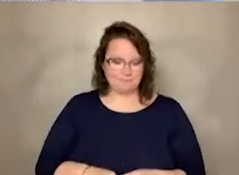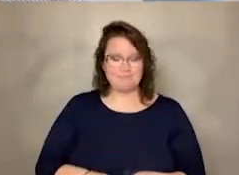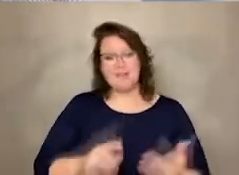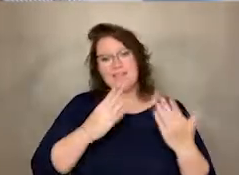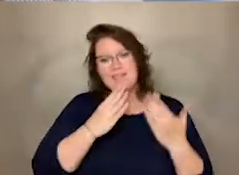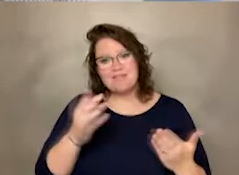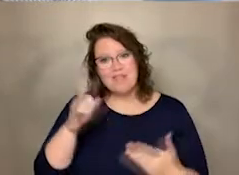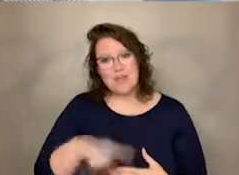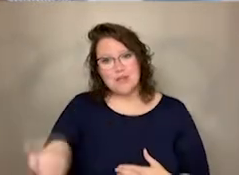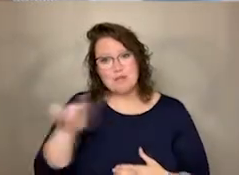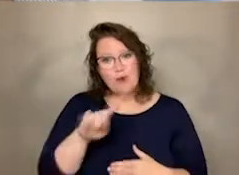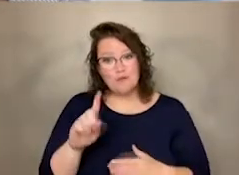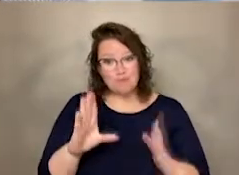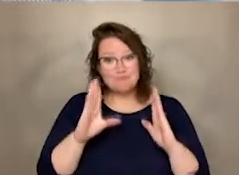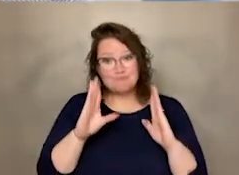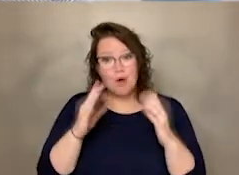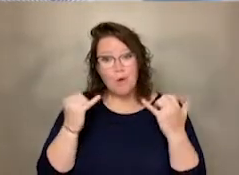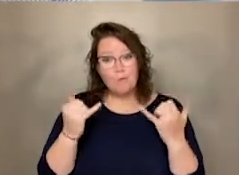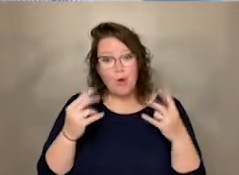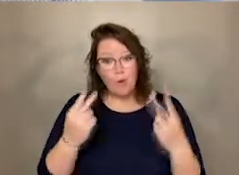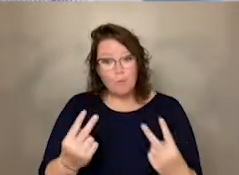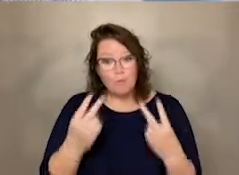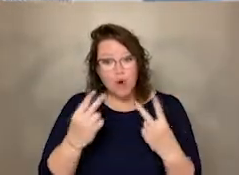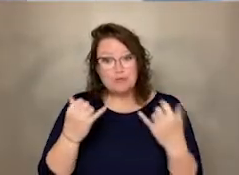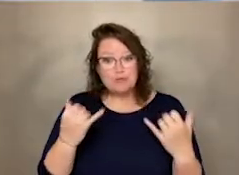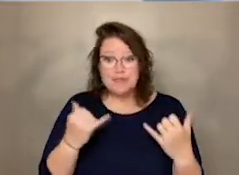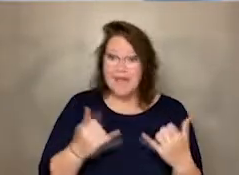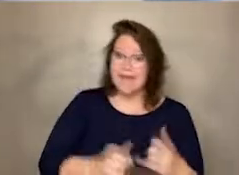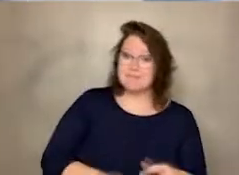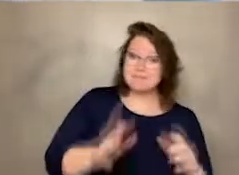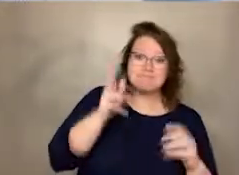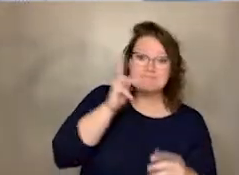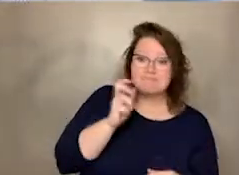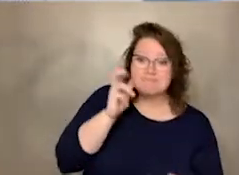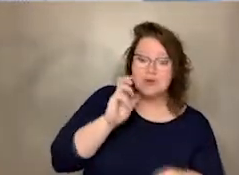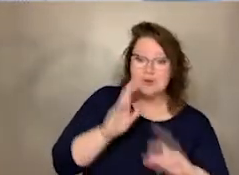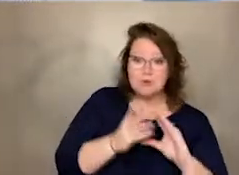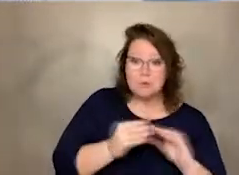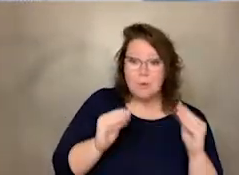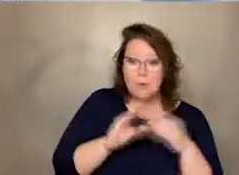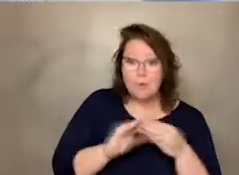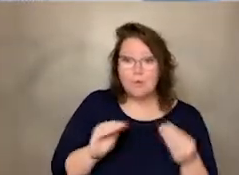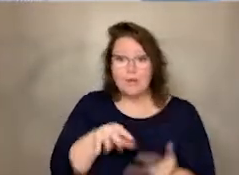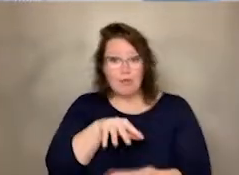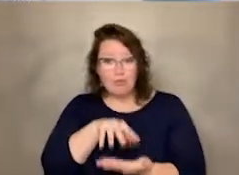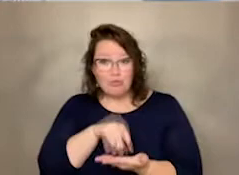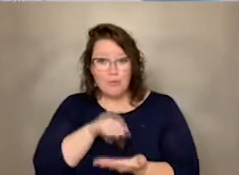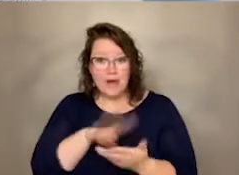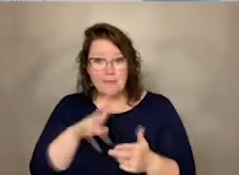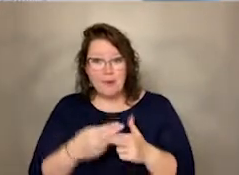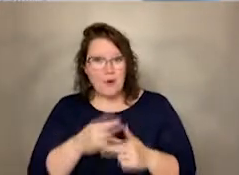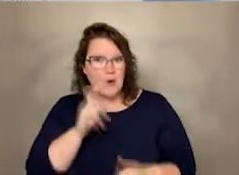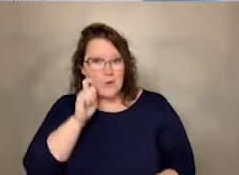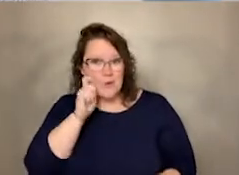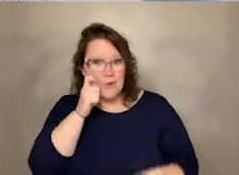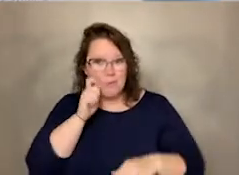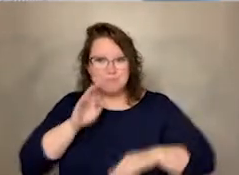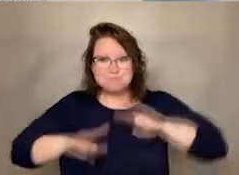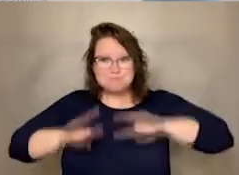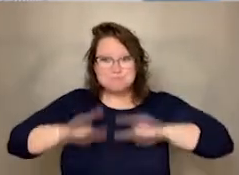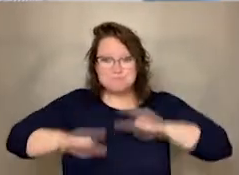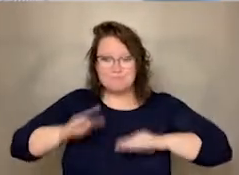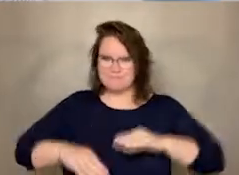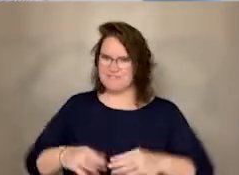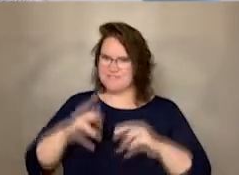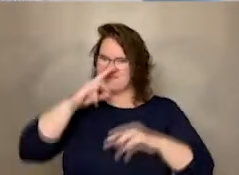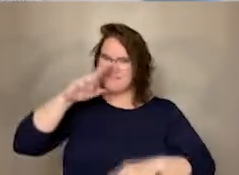for staying with us and listening to our story and finding out about her cool percussion instruments. That was a lot of